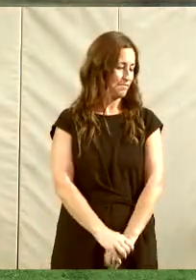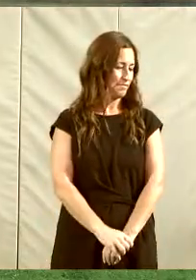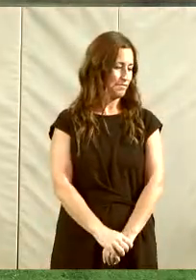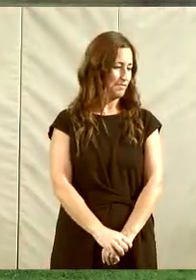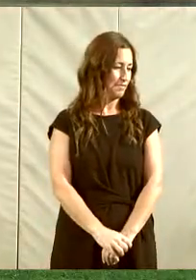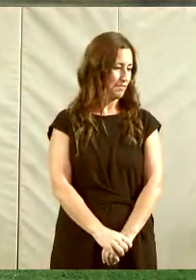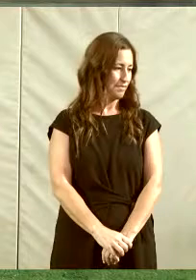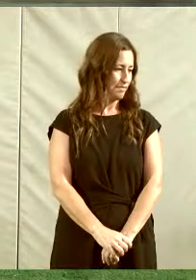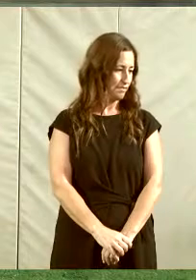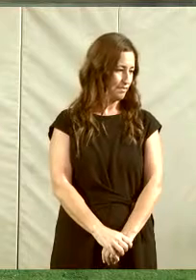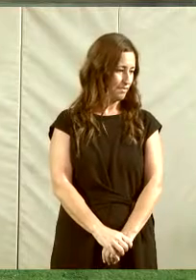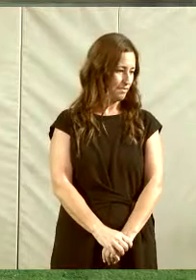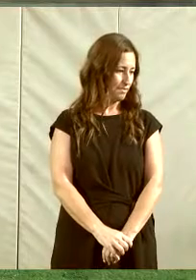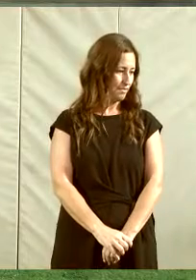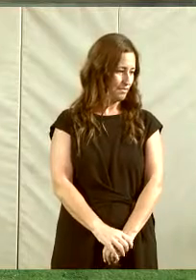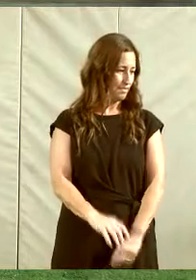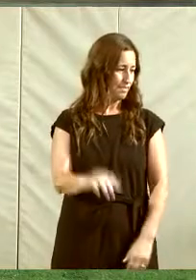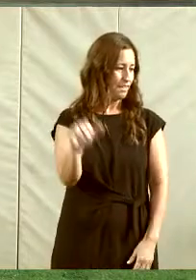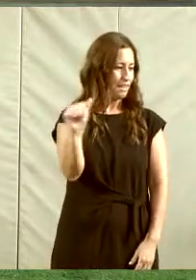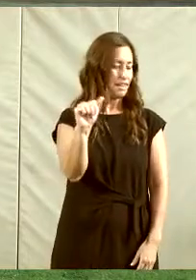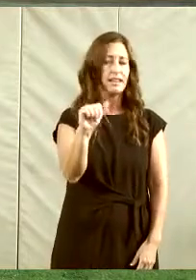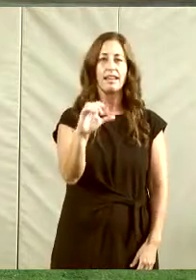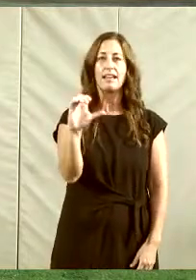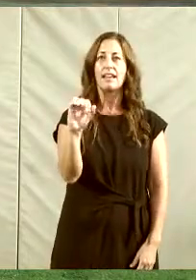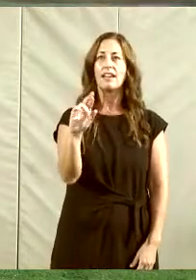Anaí Acosta Cardona.